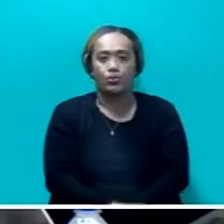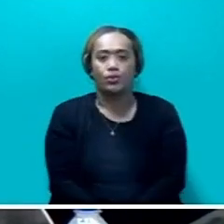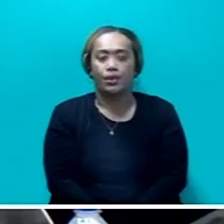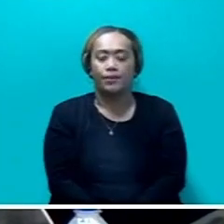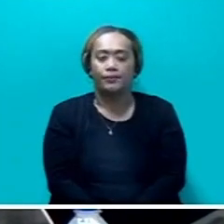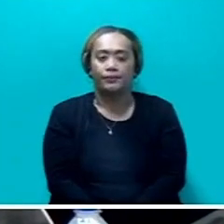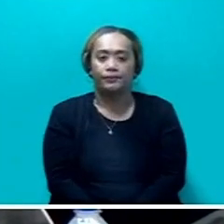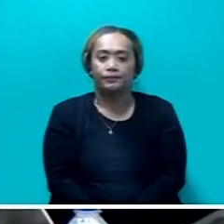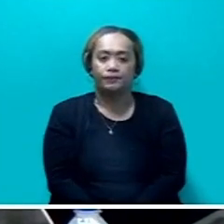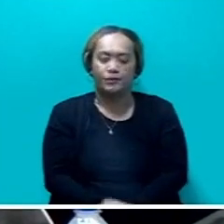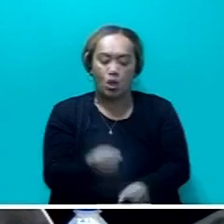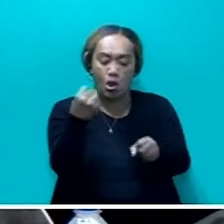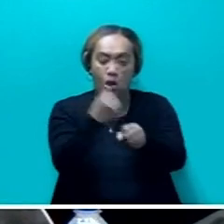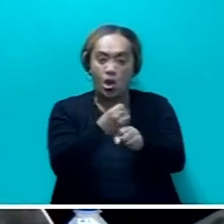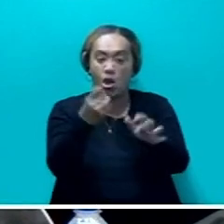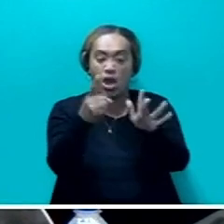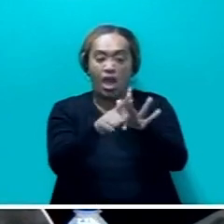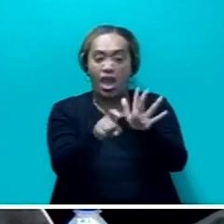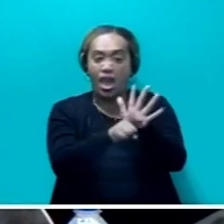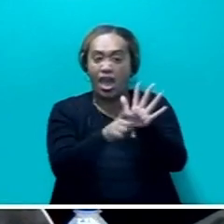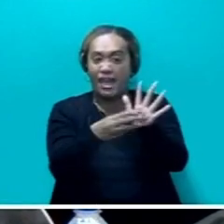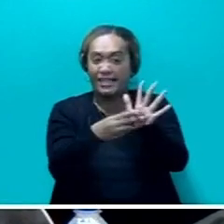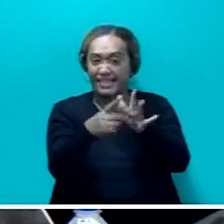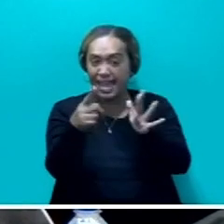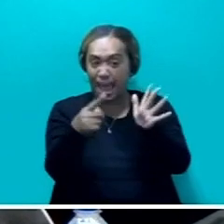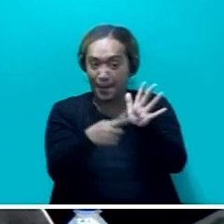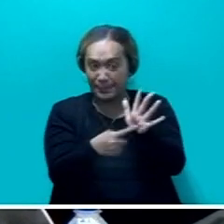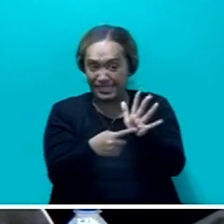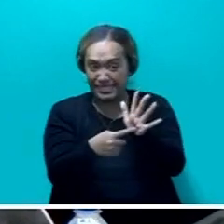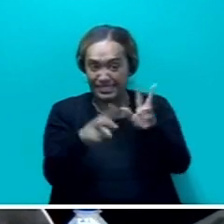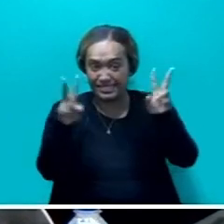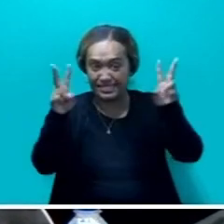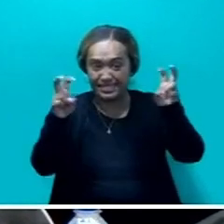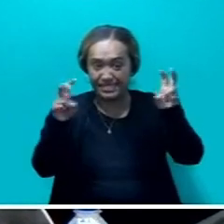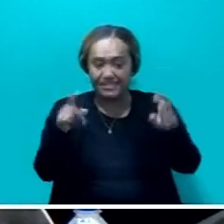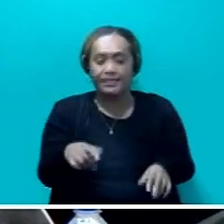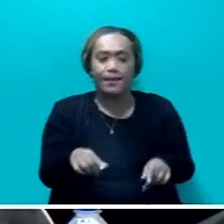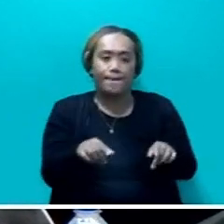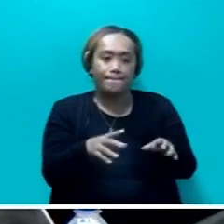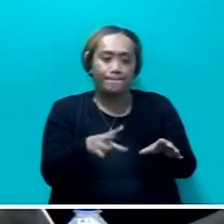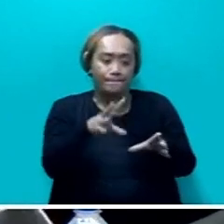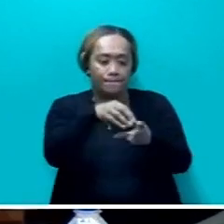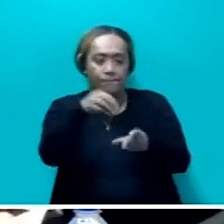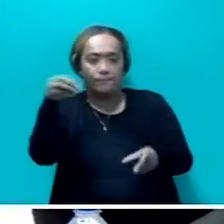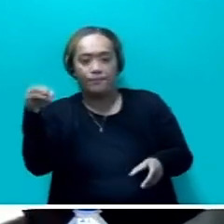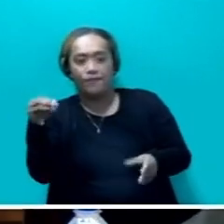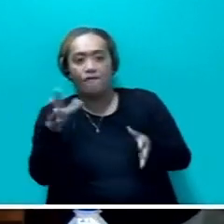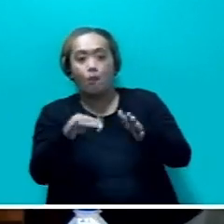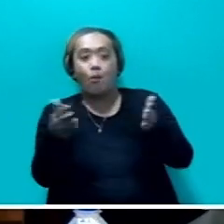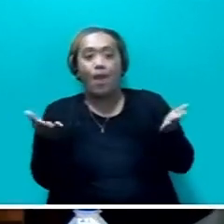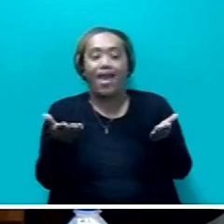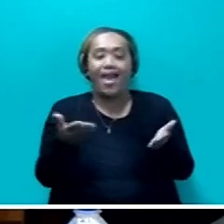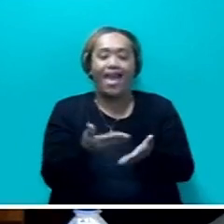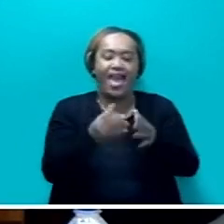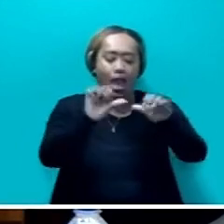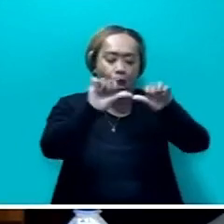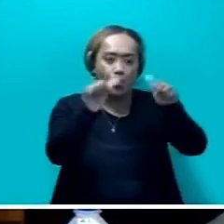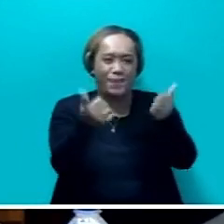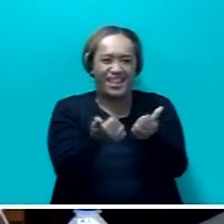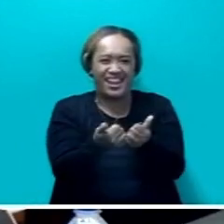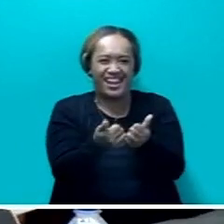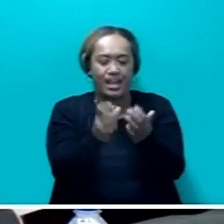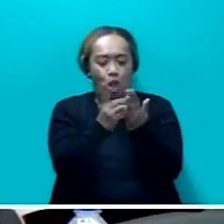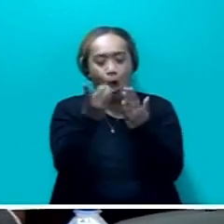term Girmit, as we all know, is coined from the word agreement, the binding document between the workers and the